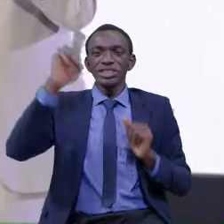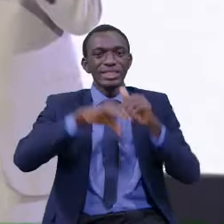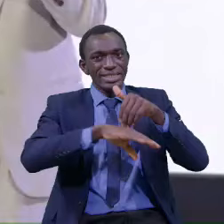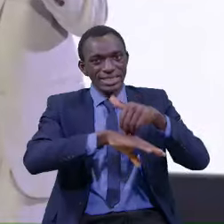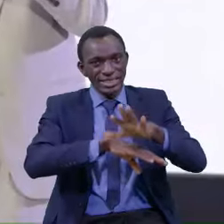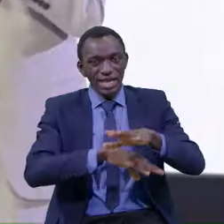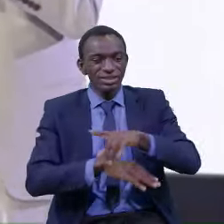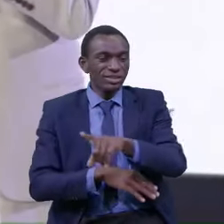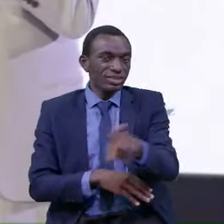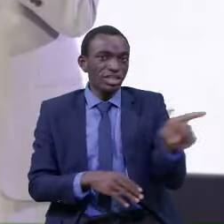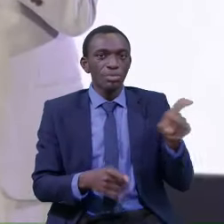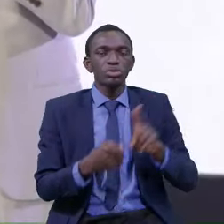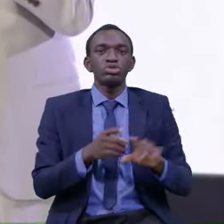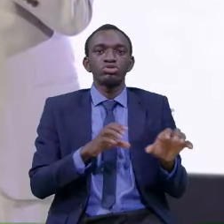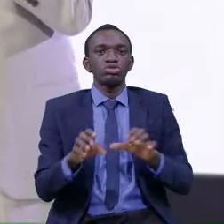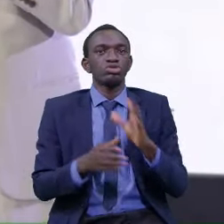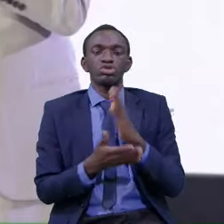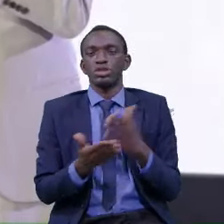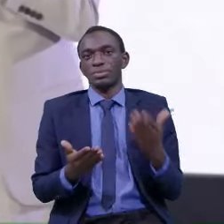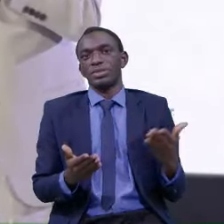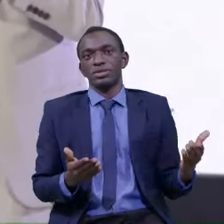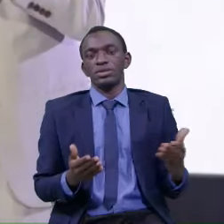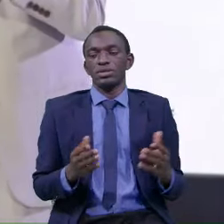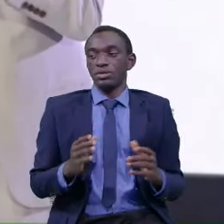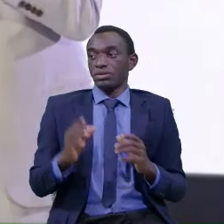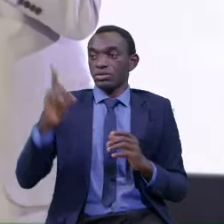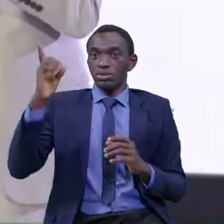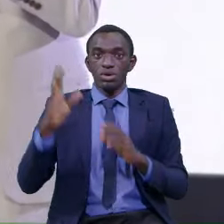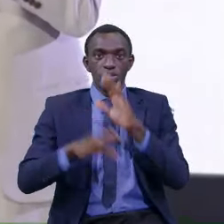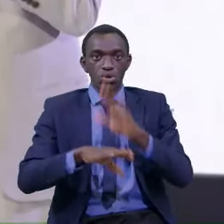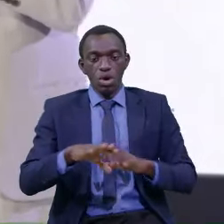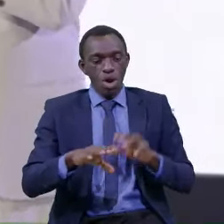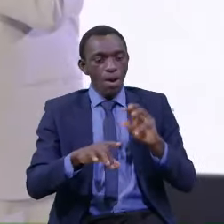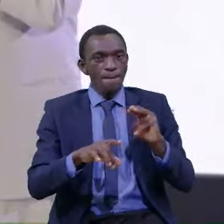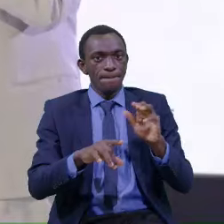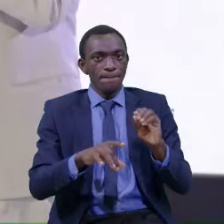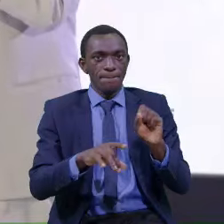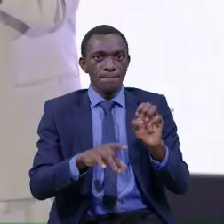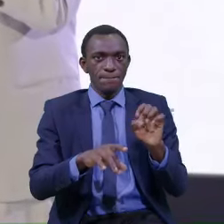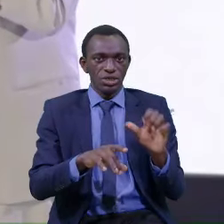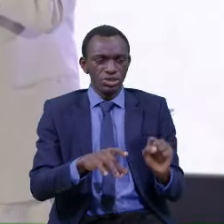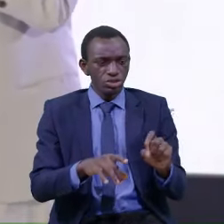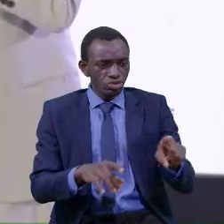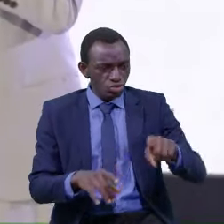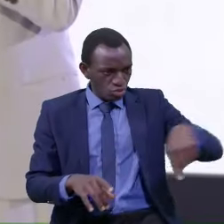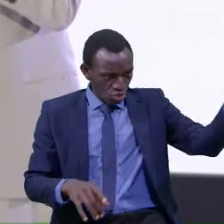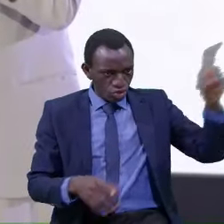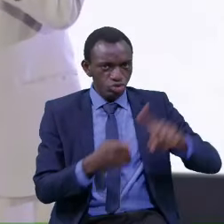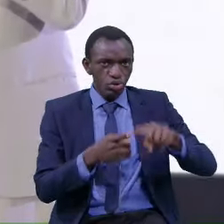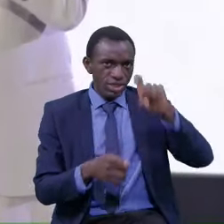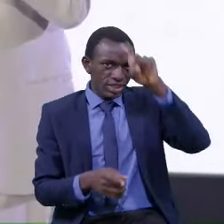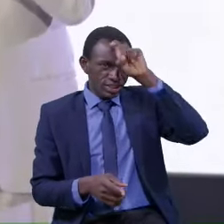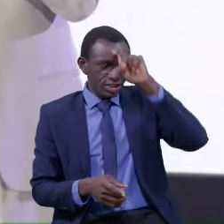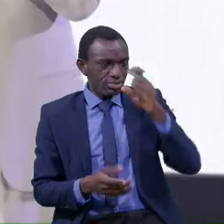something. Moses, go to Egypt, get those people out and bring them to worship on